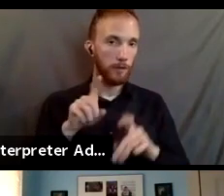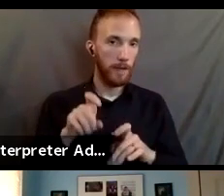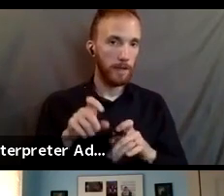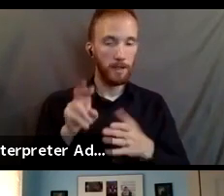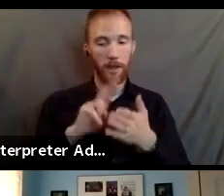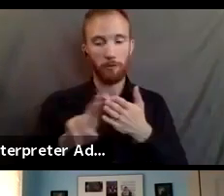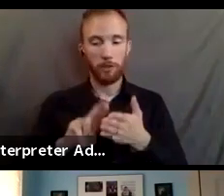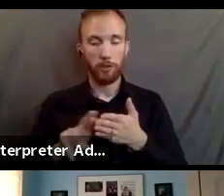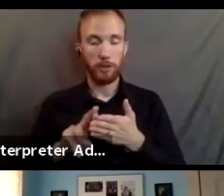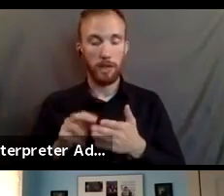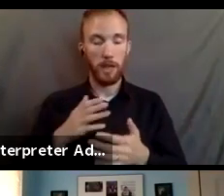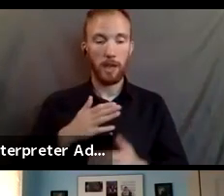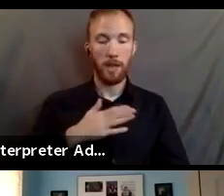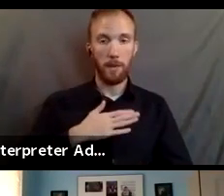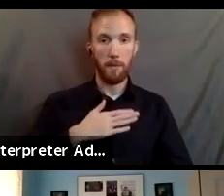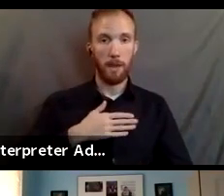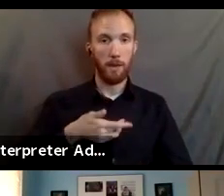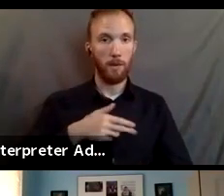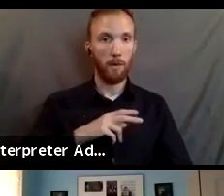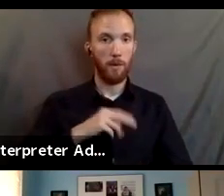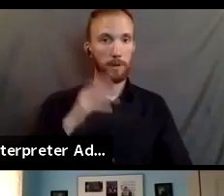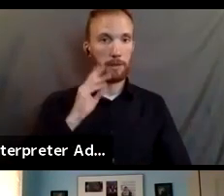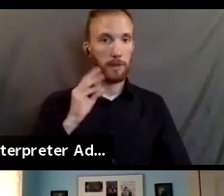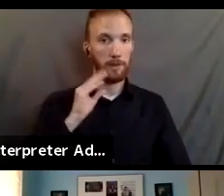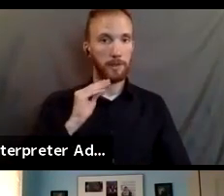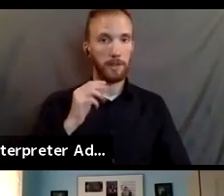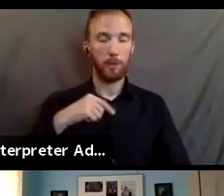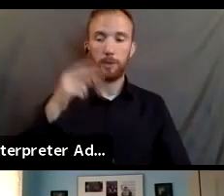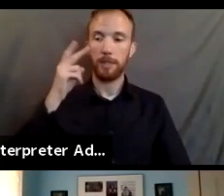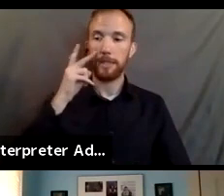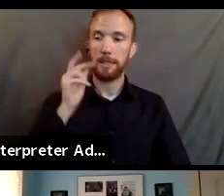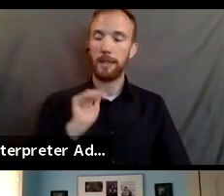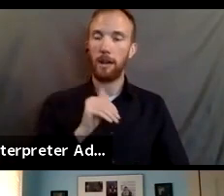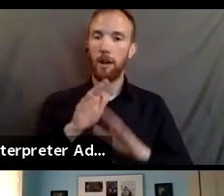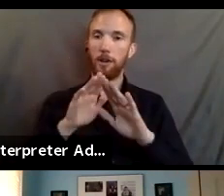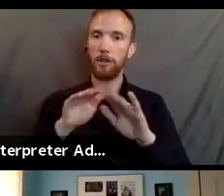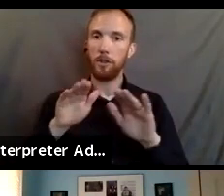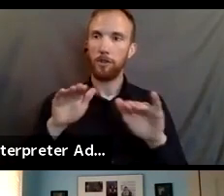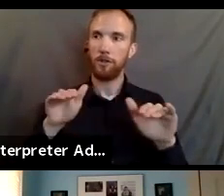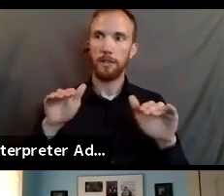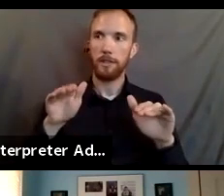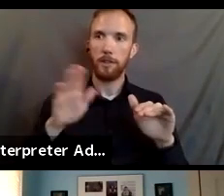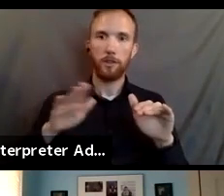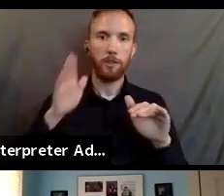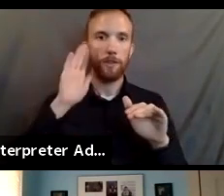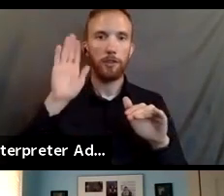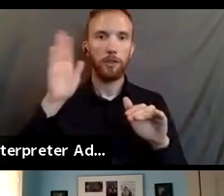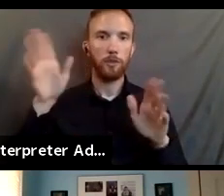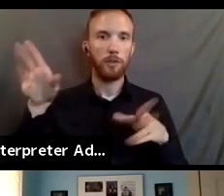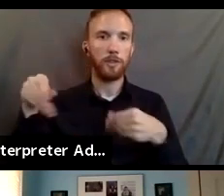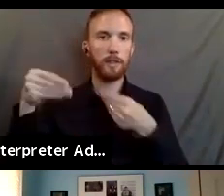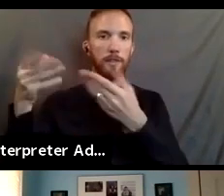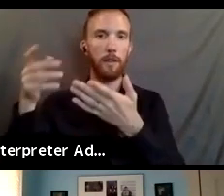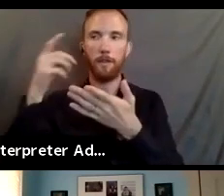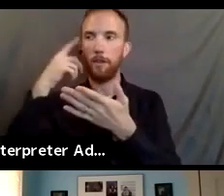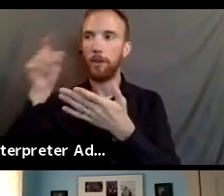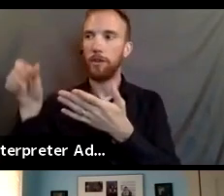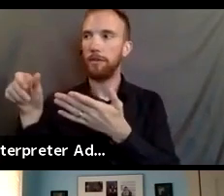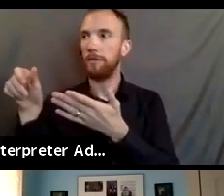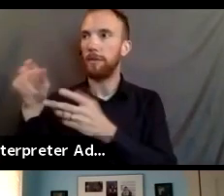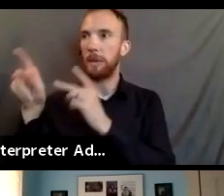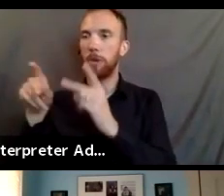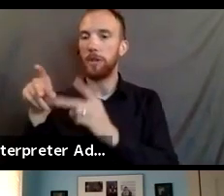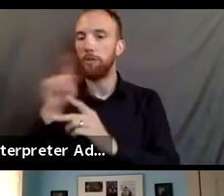experience we find that we are putting our children's future in the hands of strangers who evaluate our kids for just five minutes